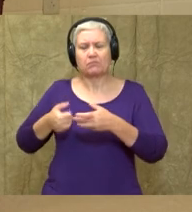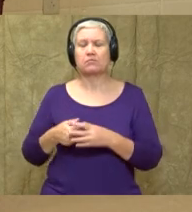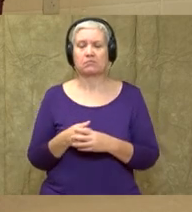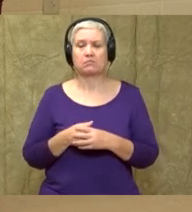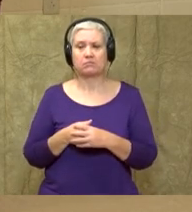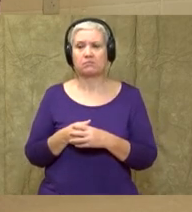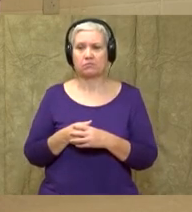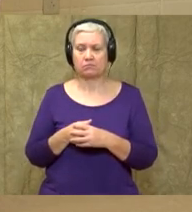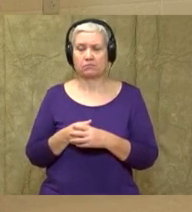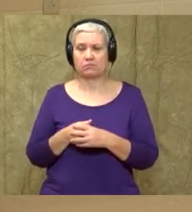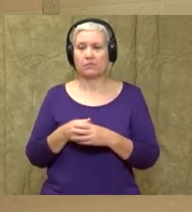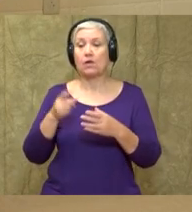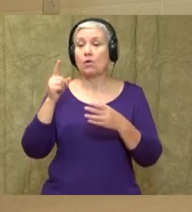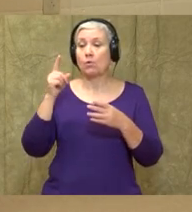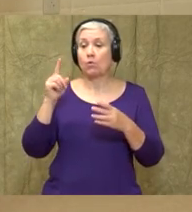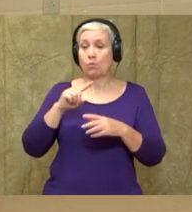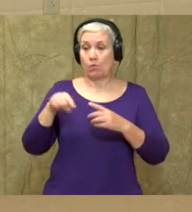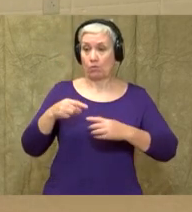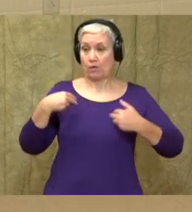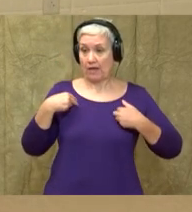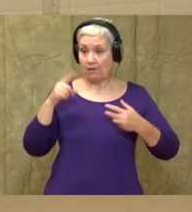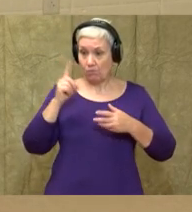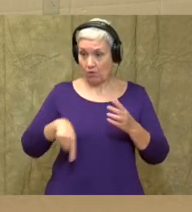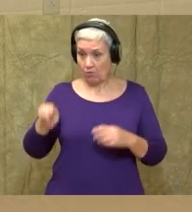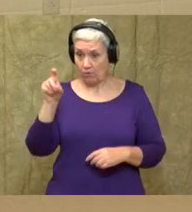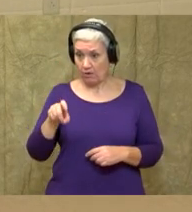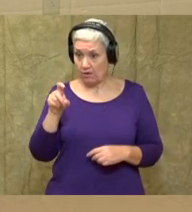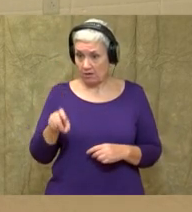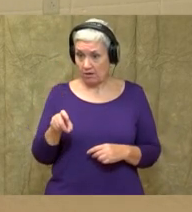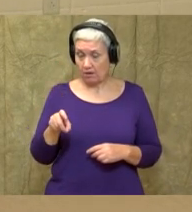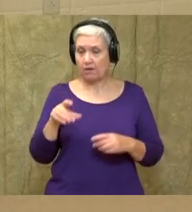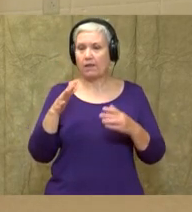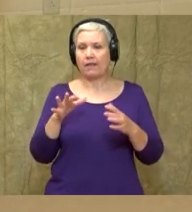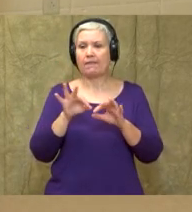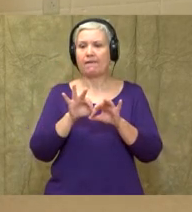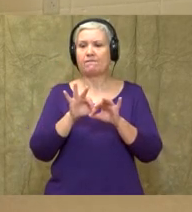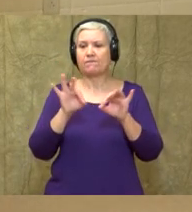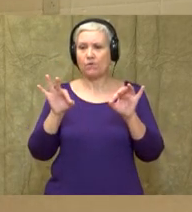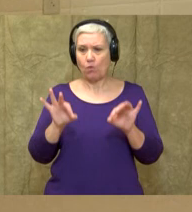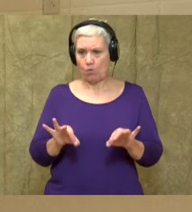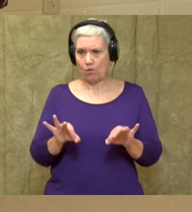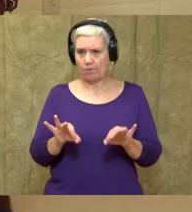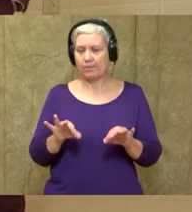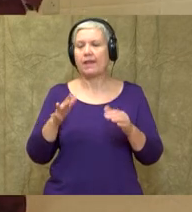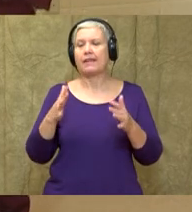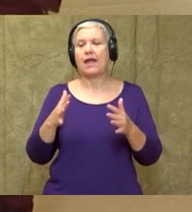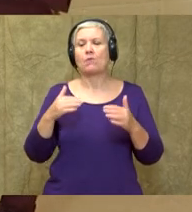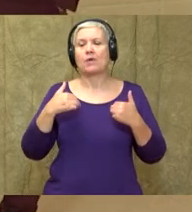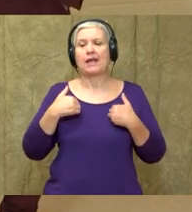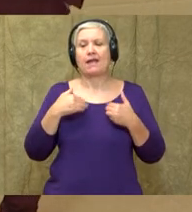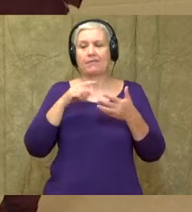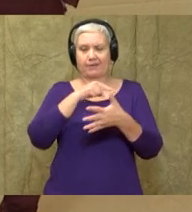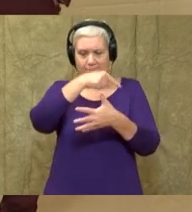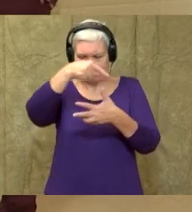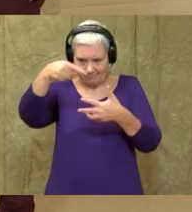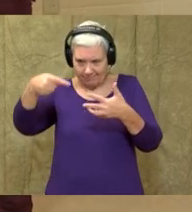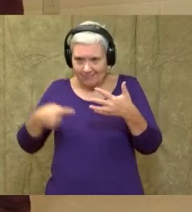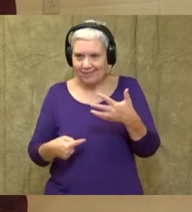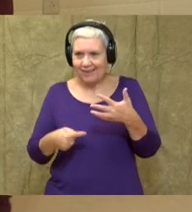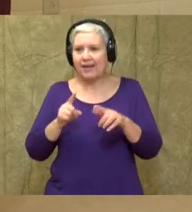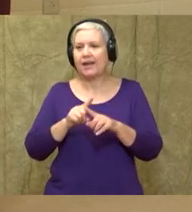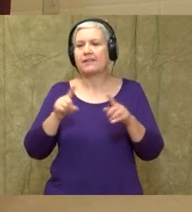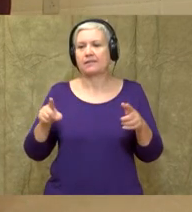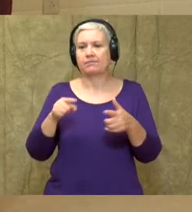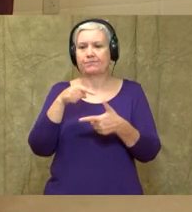once we have what we need in terms of the form, we've got these different strategies that we can employ using